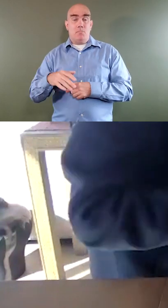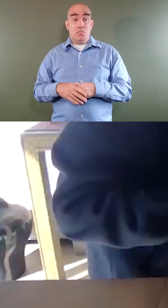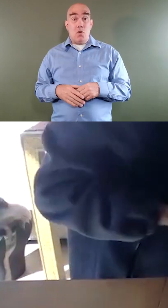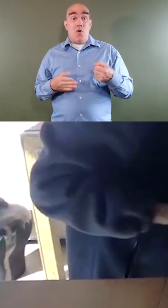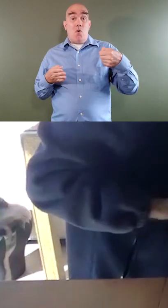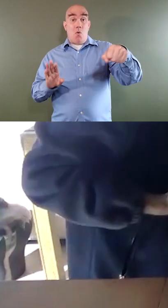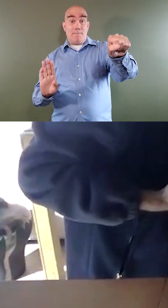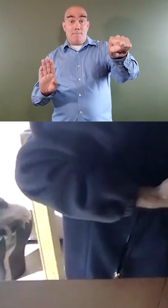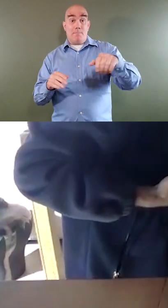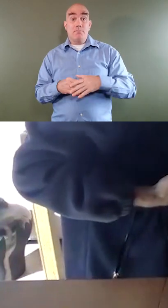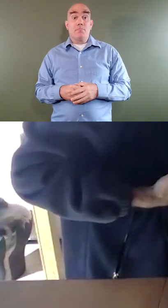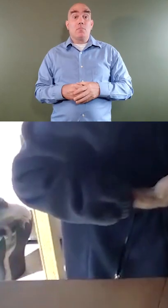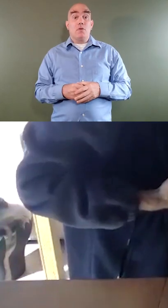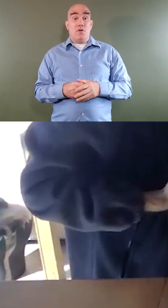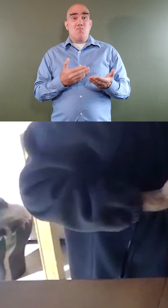Bringing the